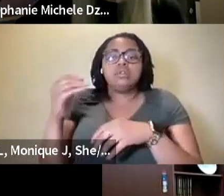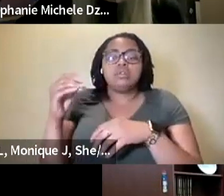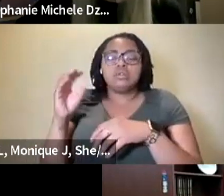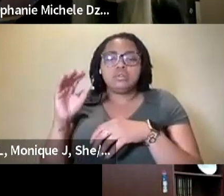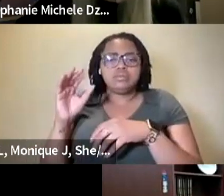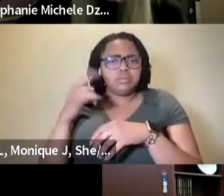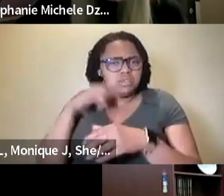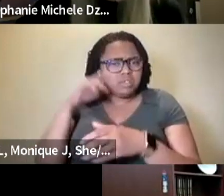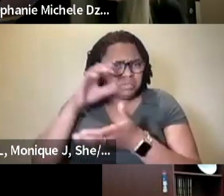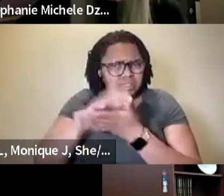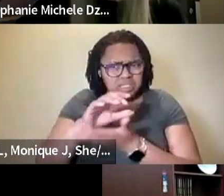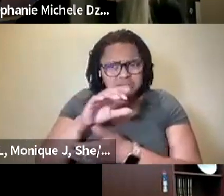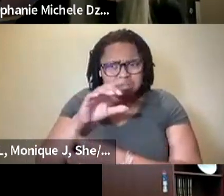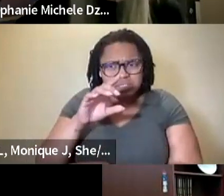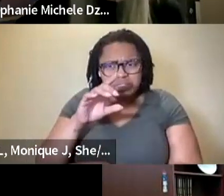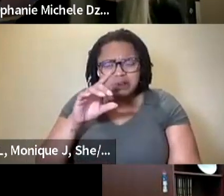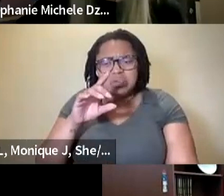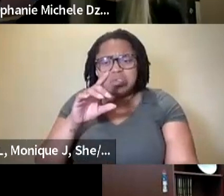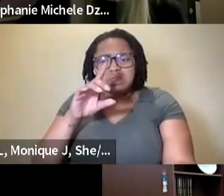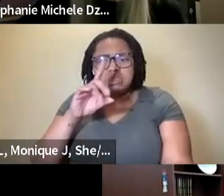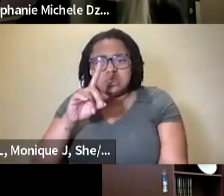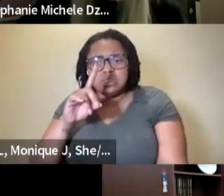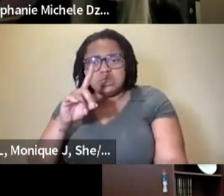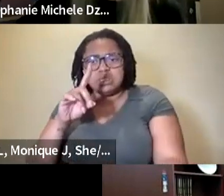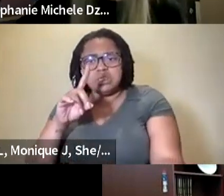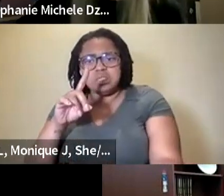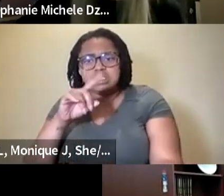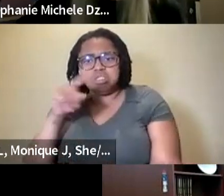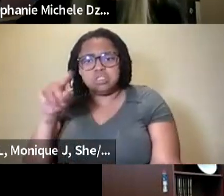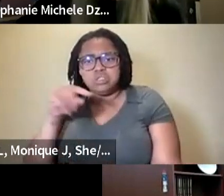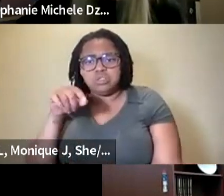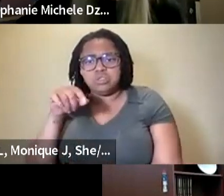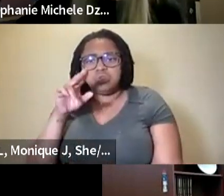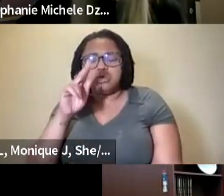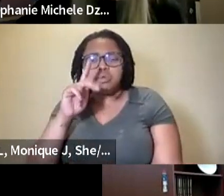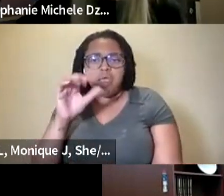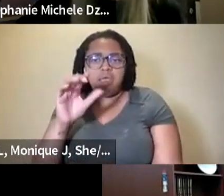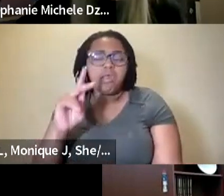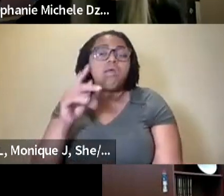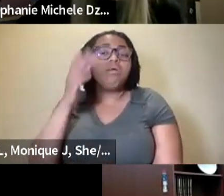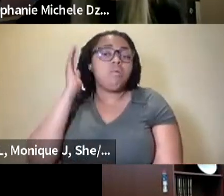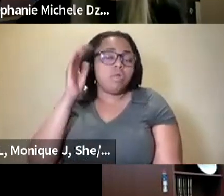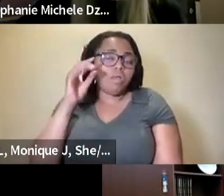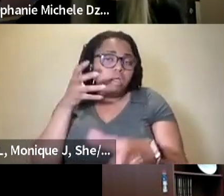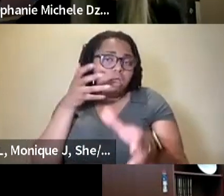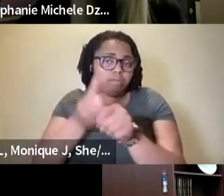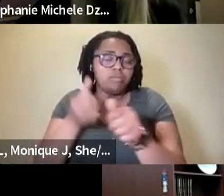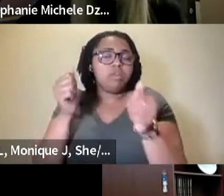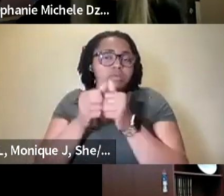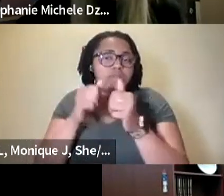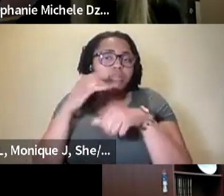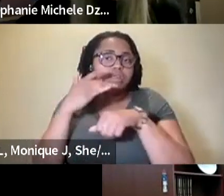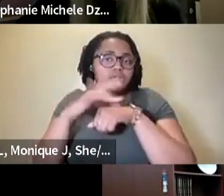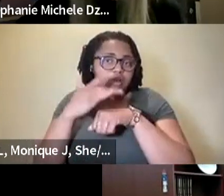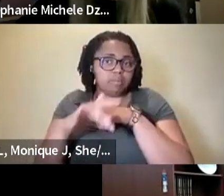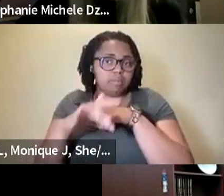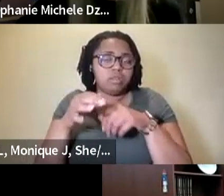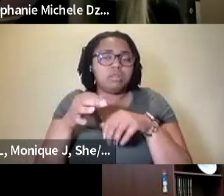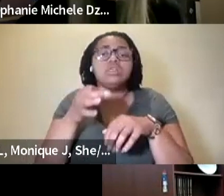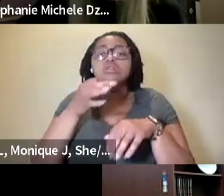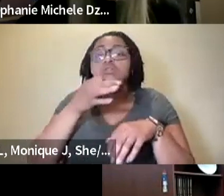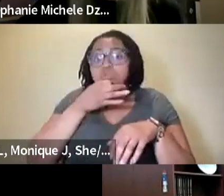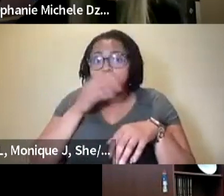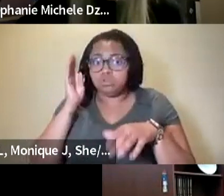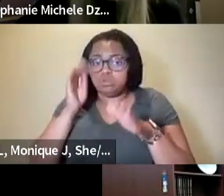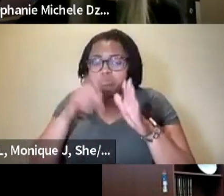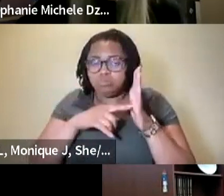I believe Zubak will update that with the indicated availability coming up soon.